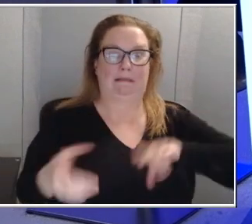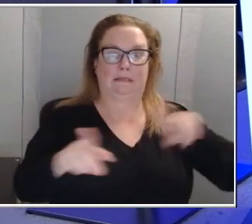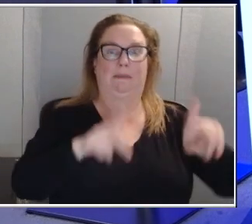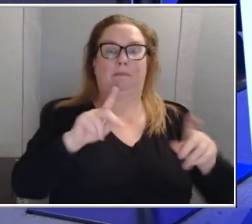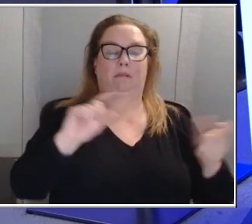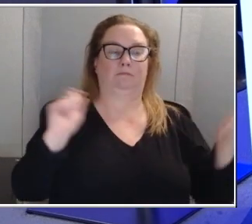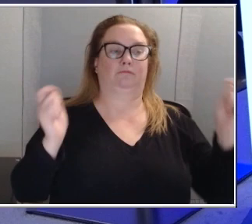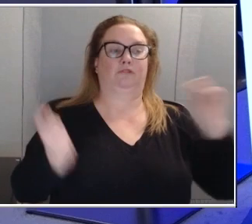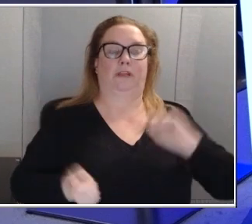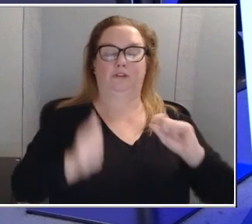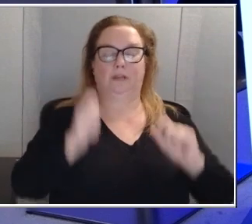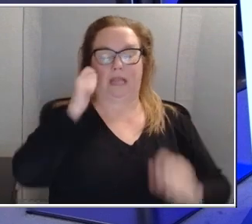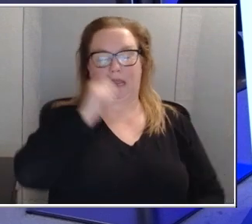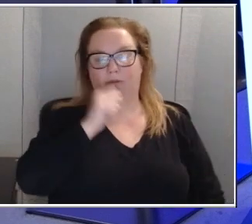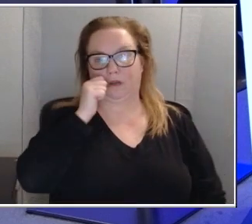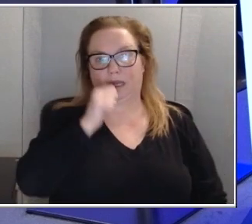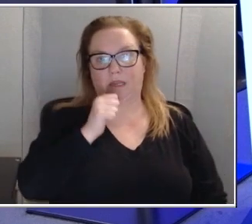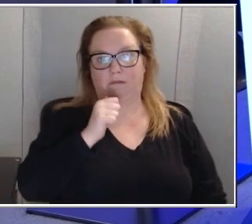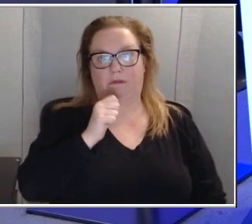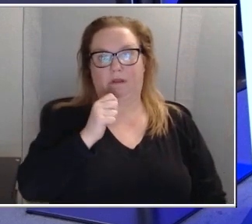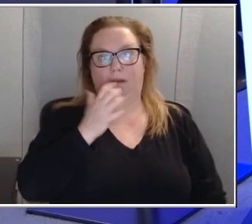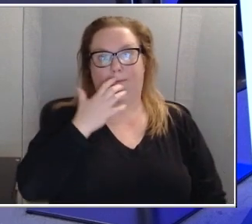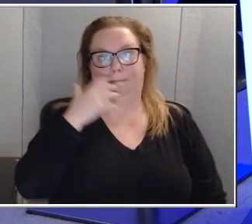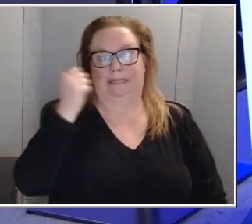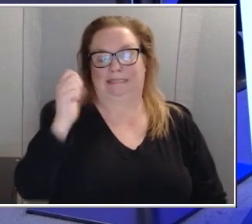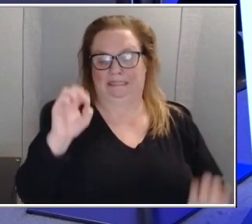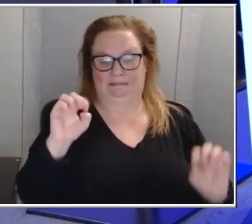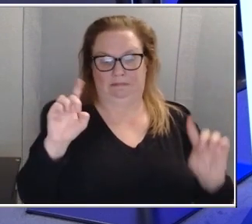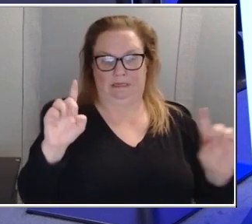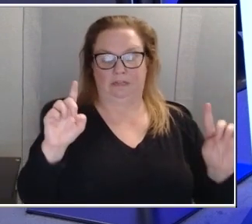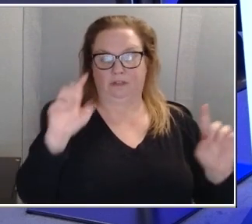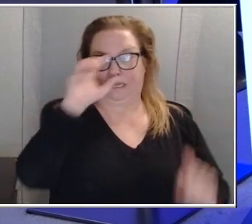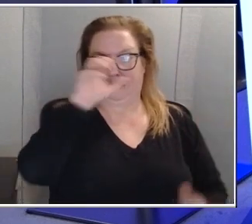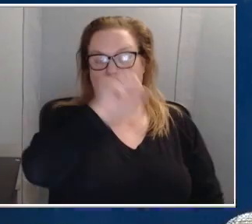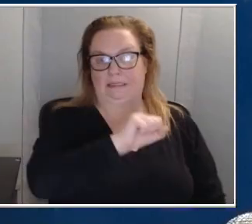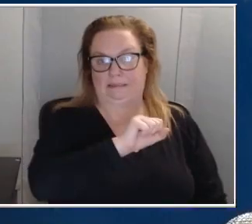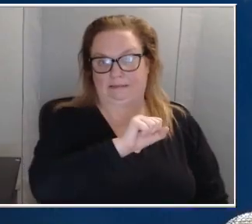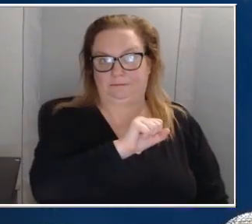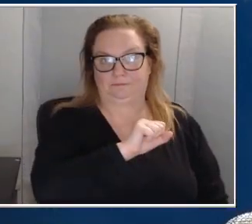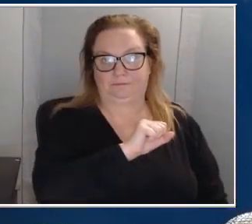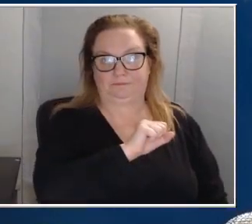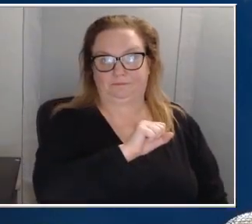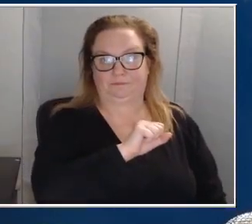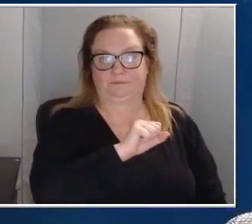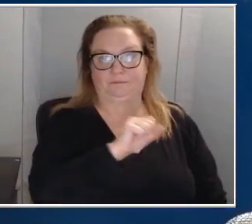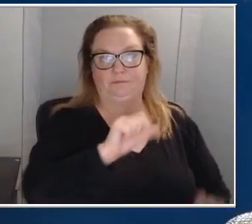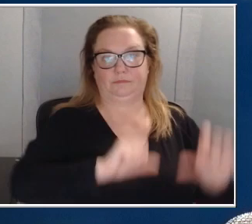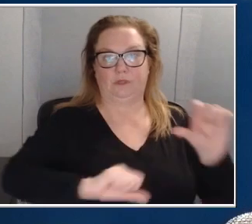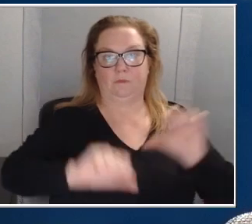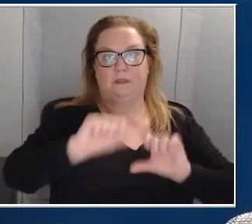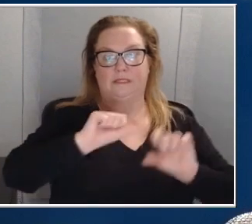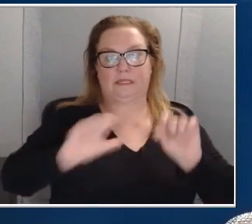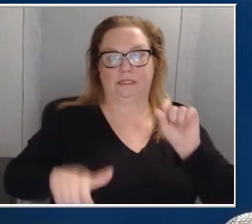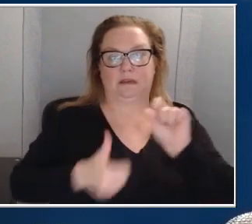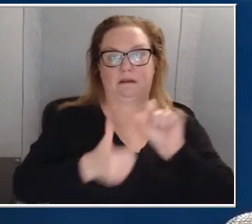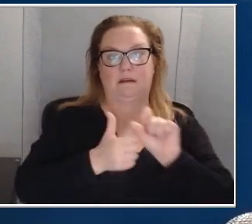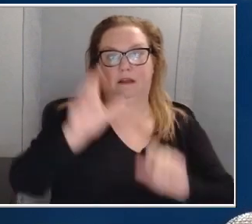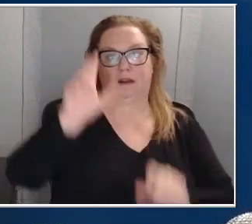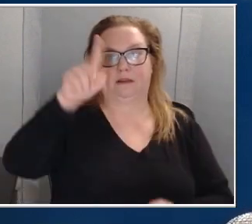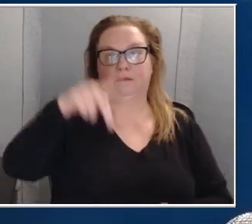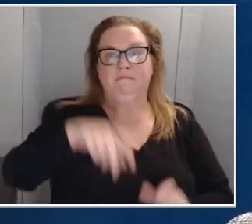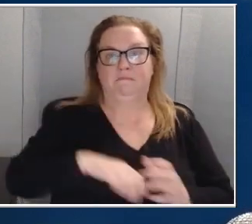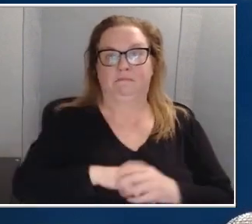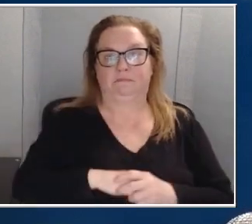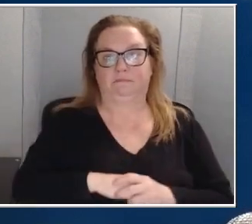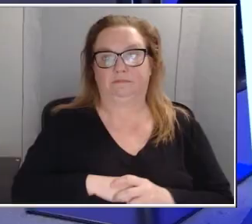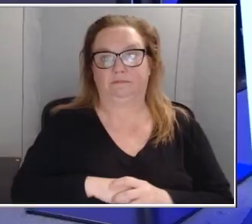you had to give your best educated information that you could while the science got caught up to what you needed to know, and that just